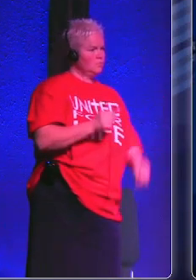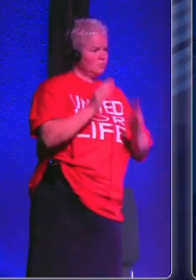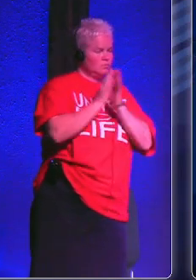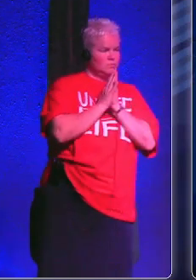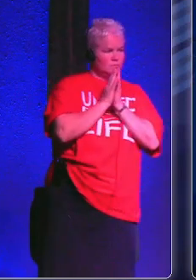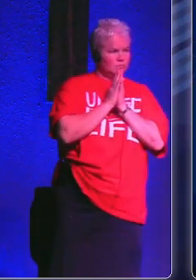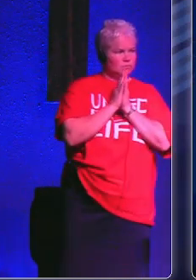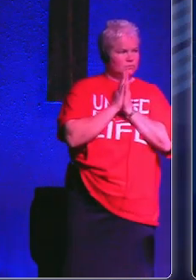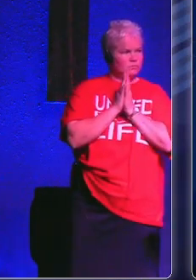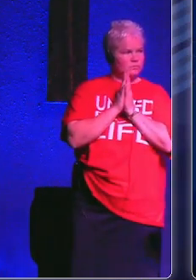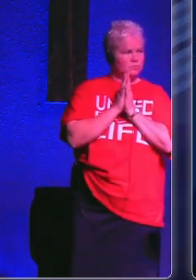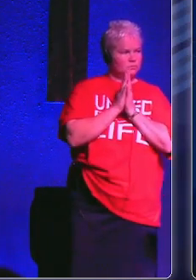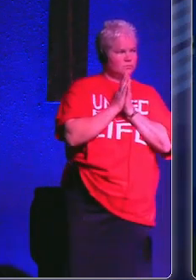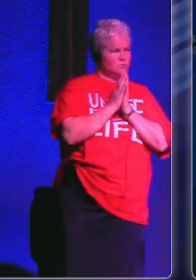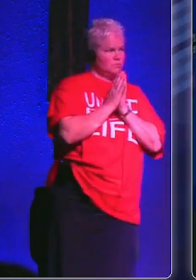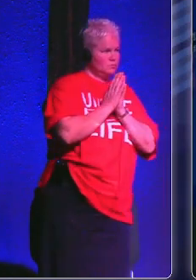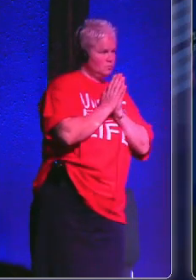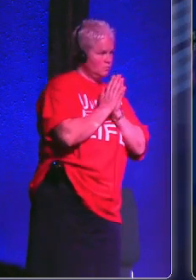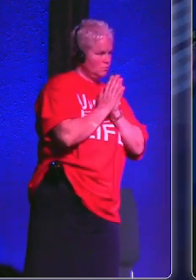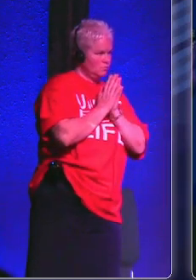I'm going to pray,